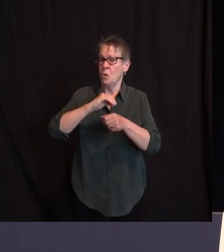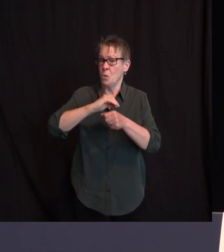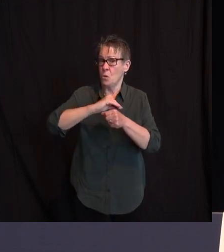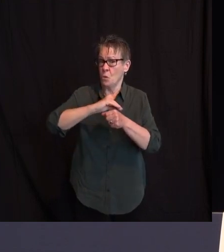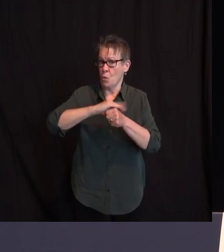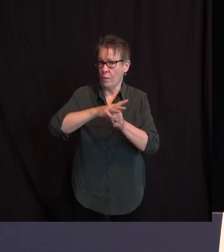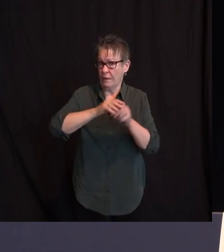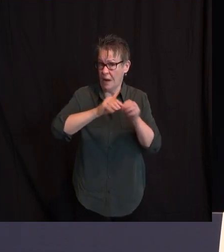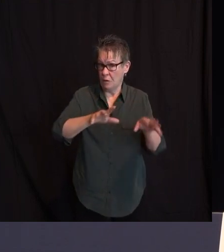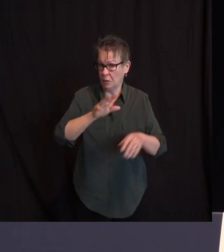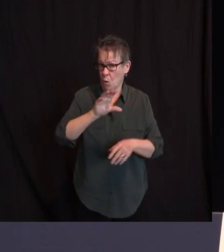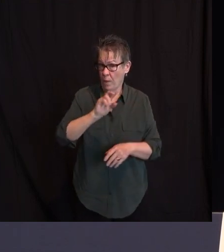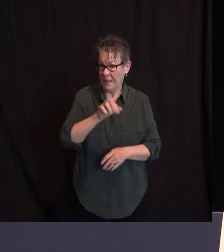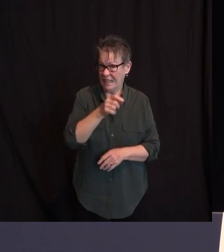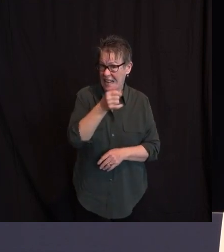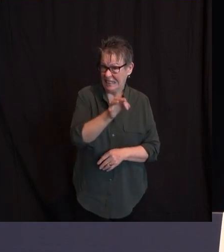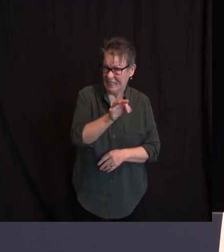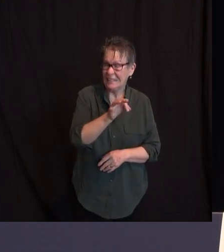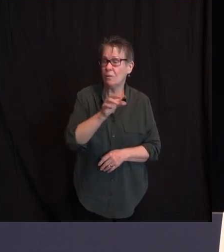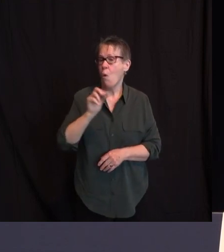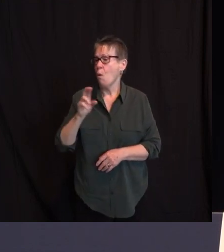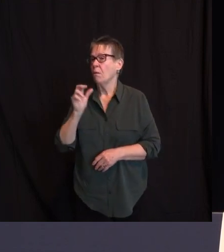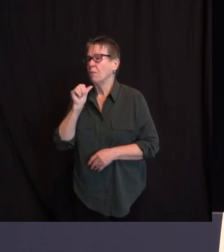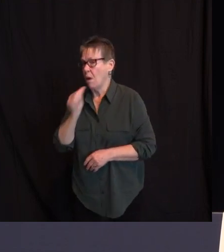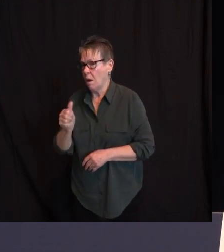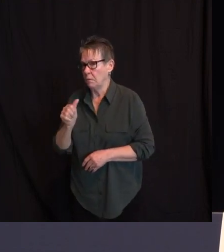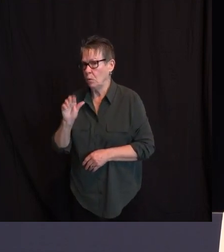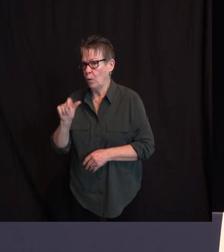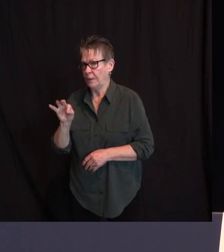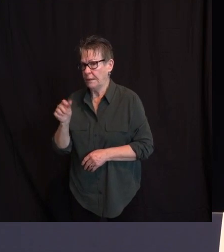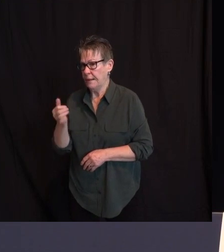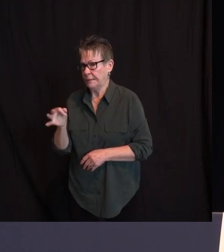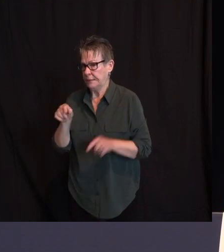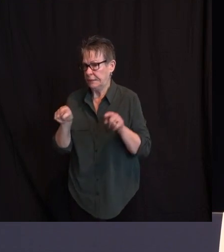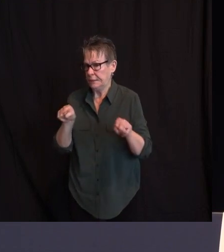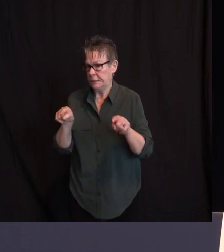So we just have to make accommodations for both and all.